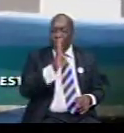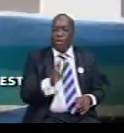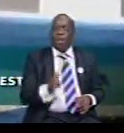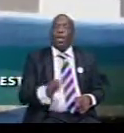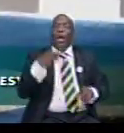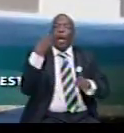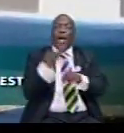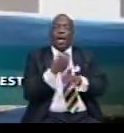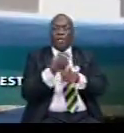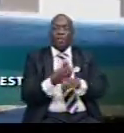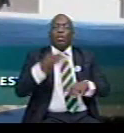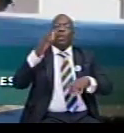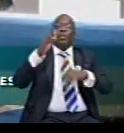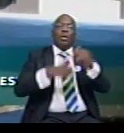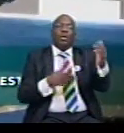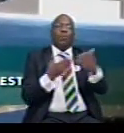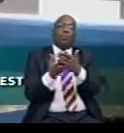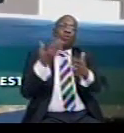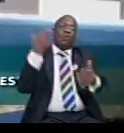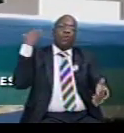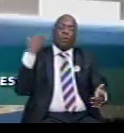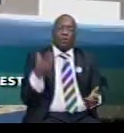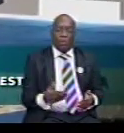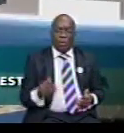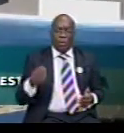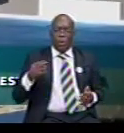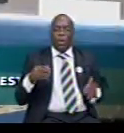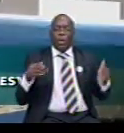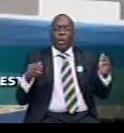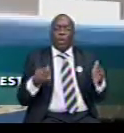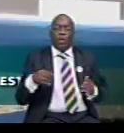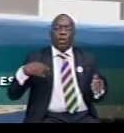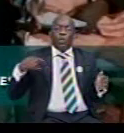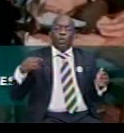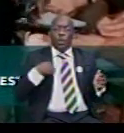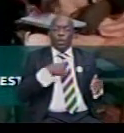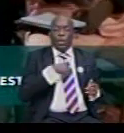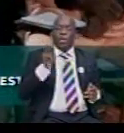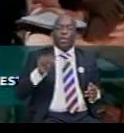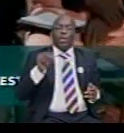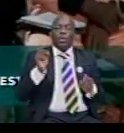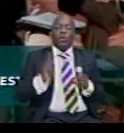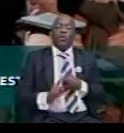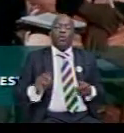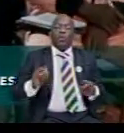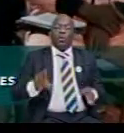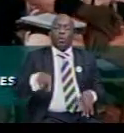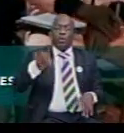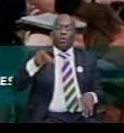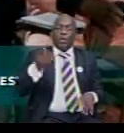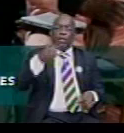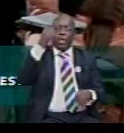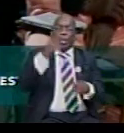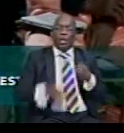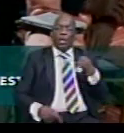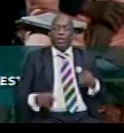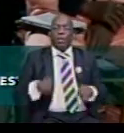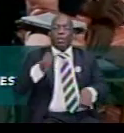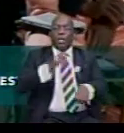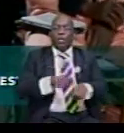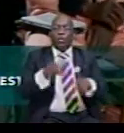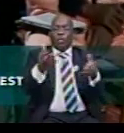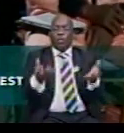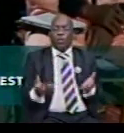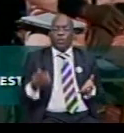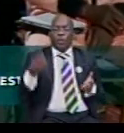the tough time. And we need to have passion, discovering the end-time passion for the harvest. Number